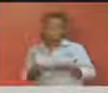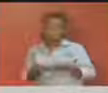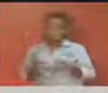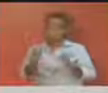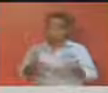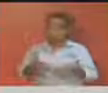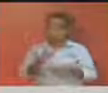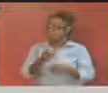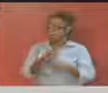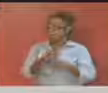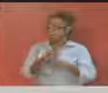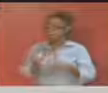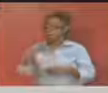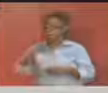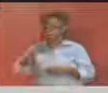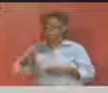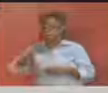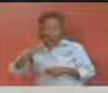Arima Hospital,